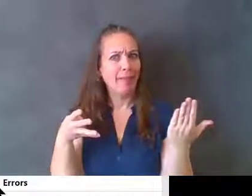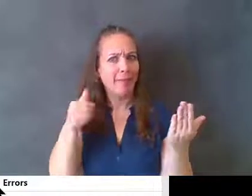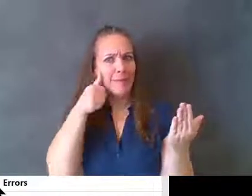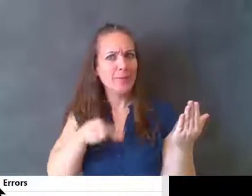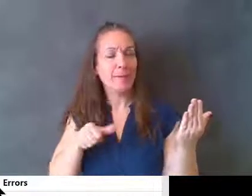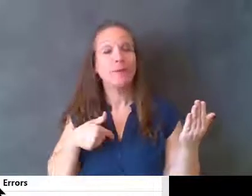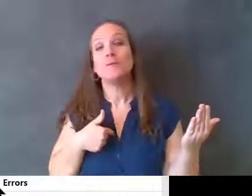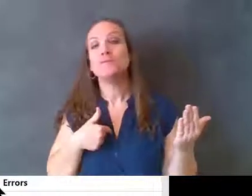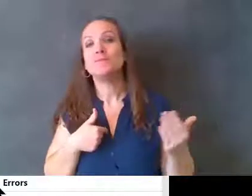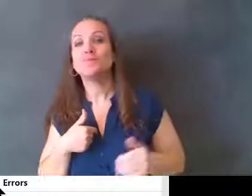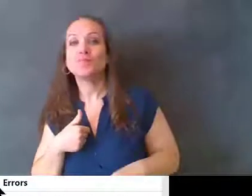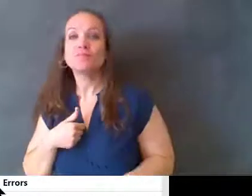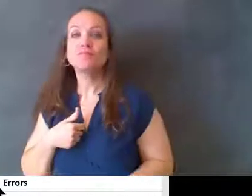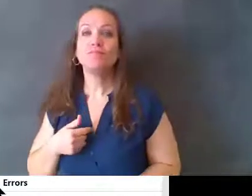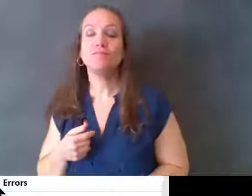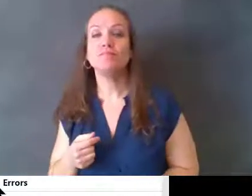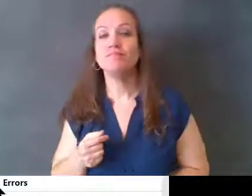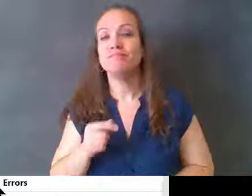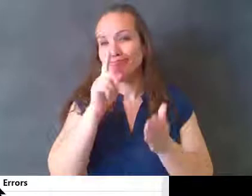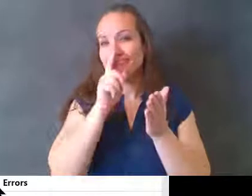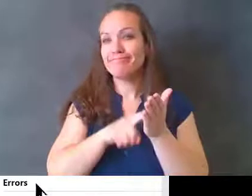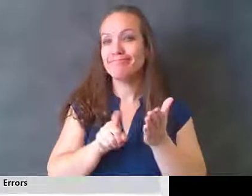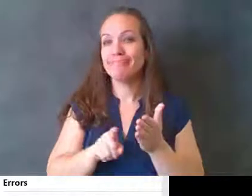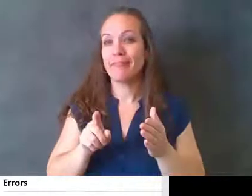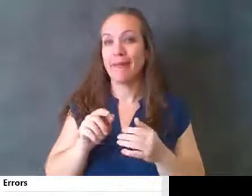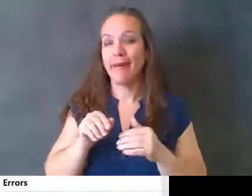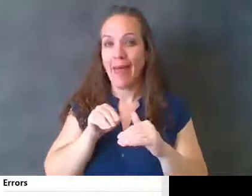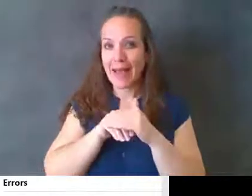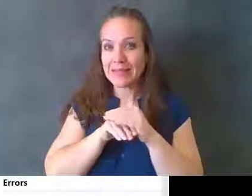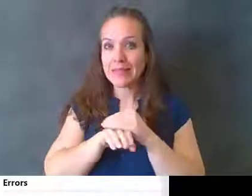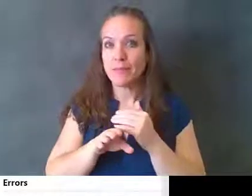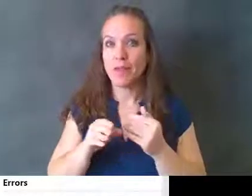reloaded. I'm looking at my accessibility checker here under